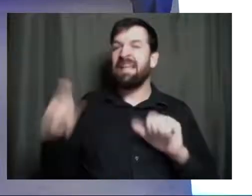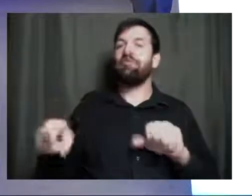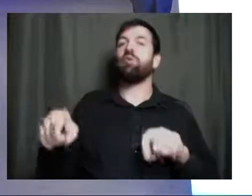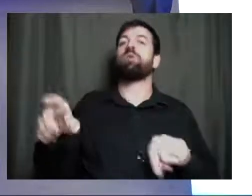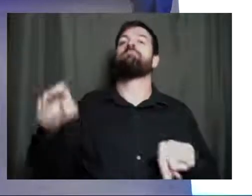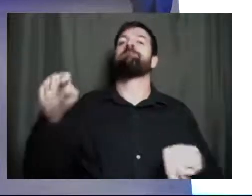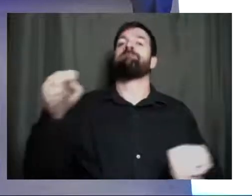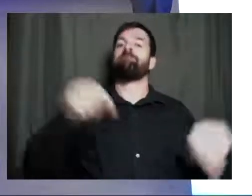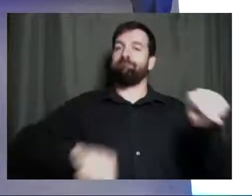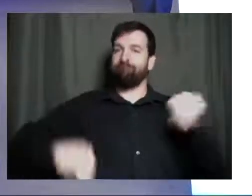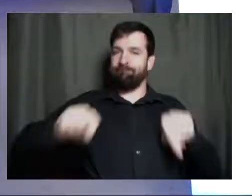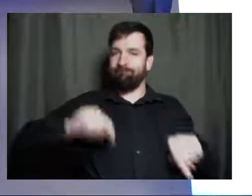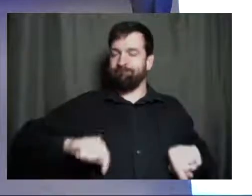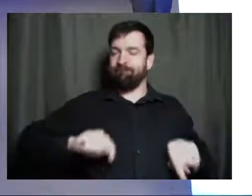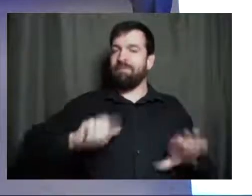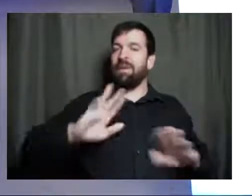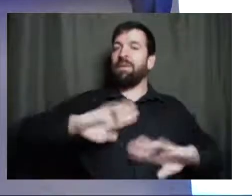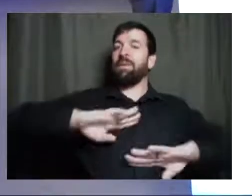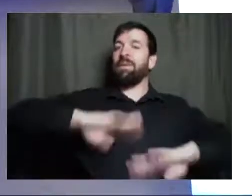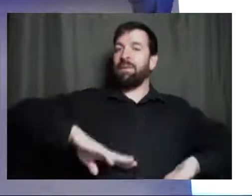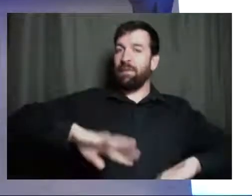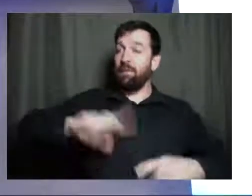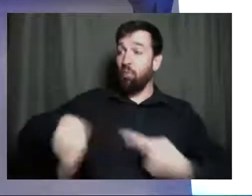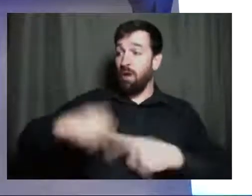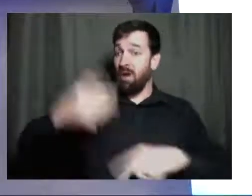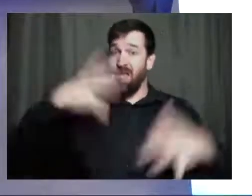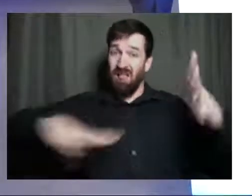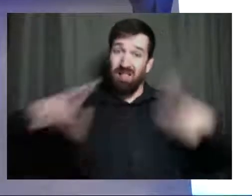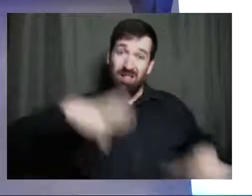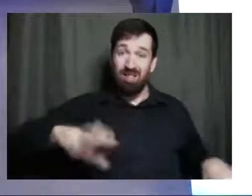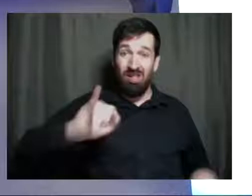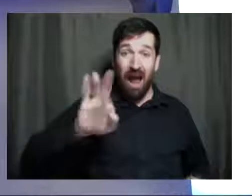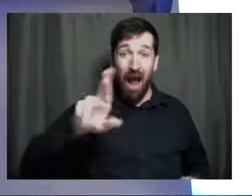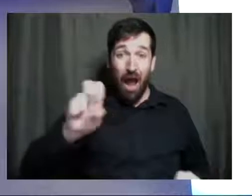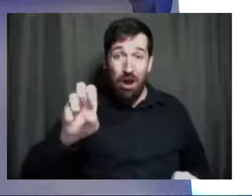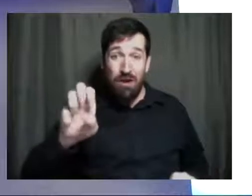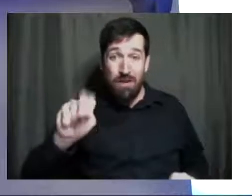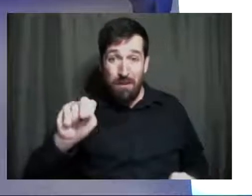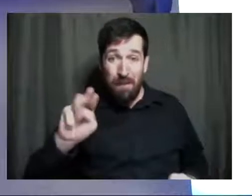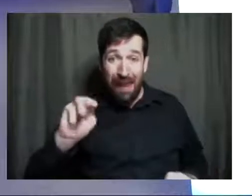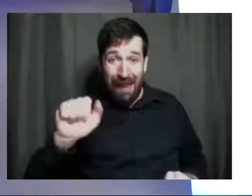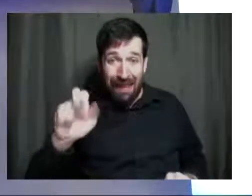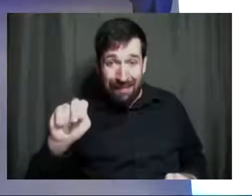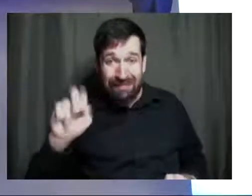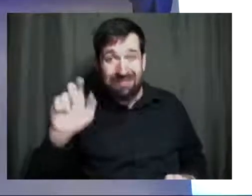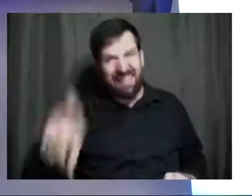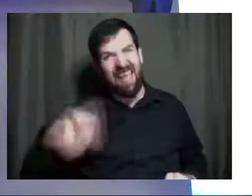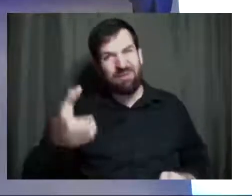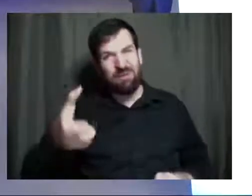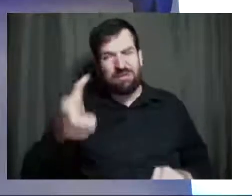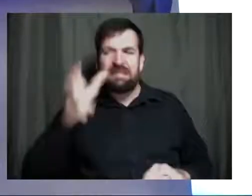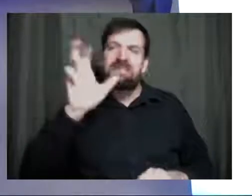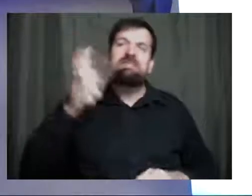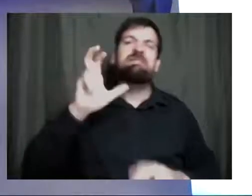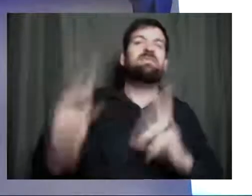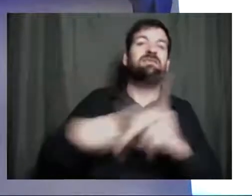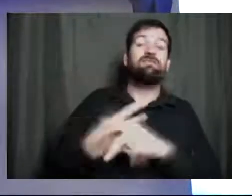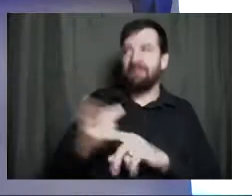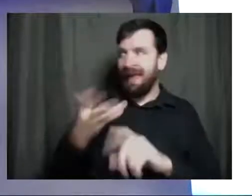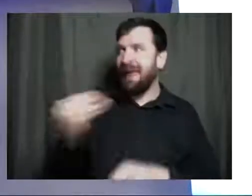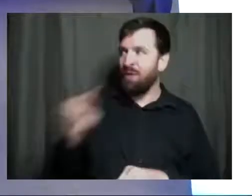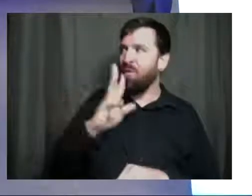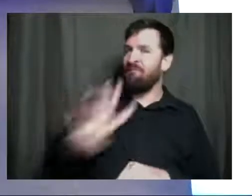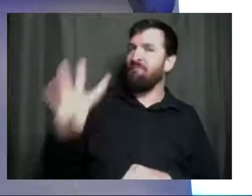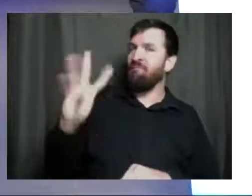got kids involved. When you're dressed up like Iron Man, you got to be careful what you drink. Okay, and you're 40. Right. Okay. Good